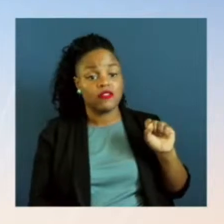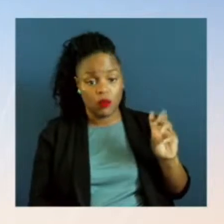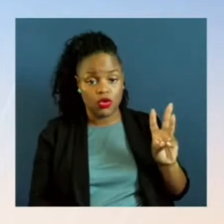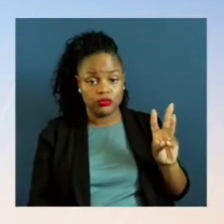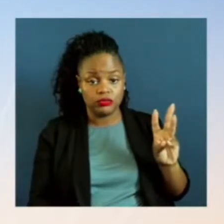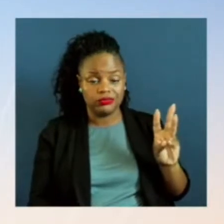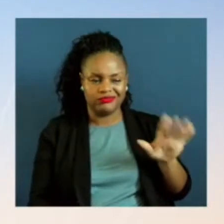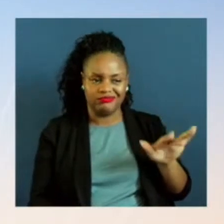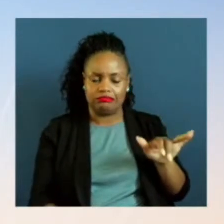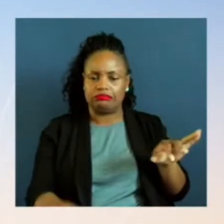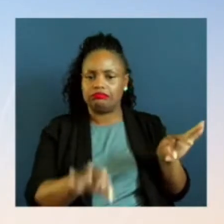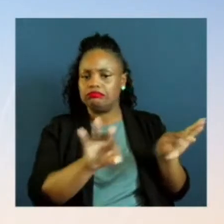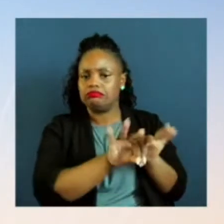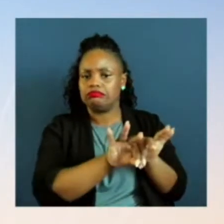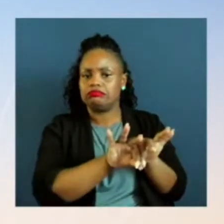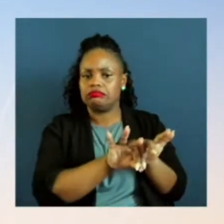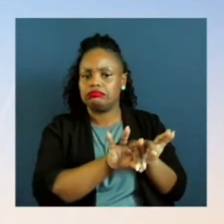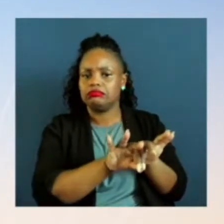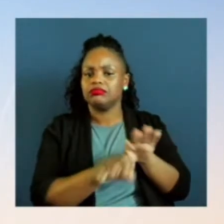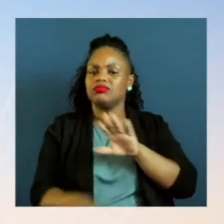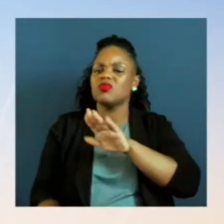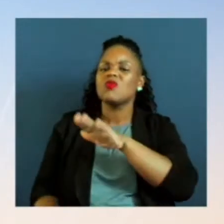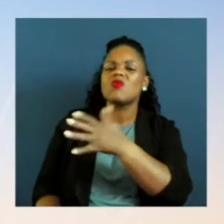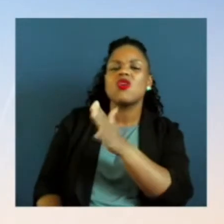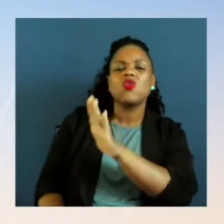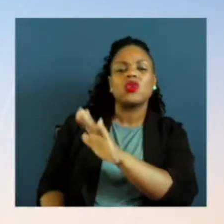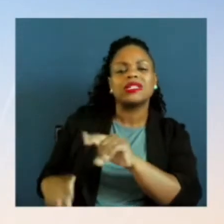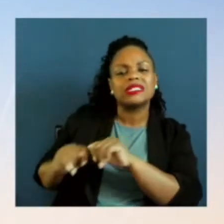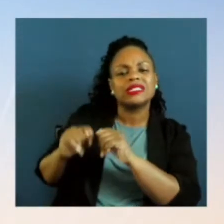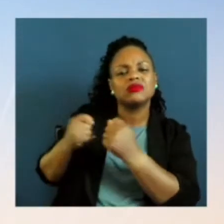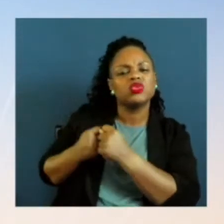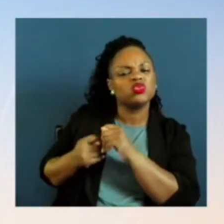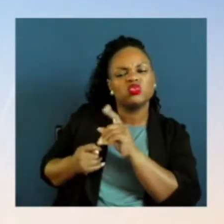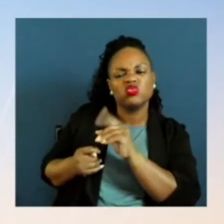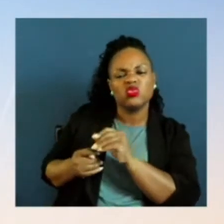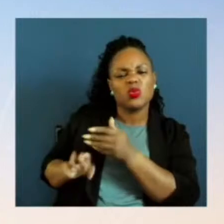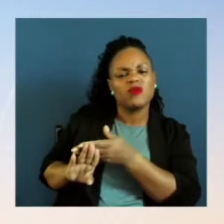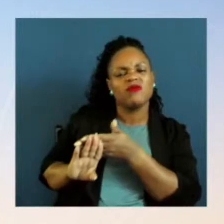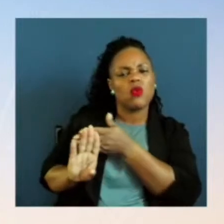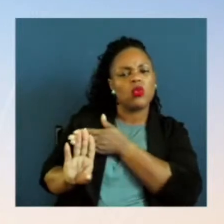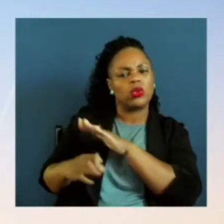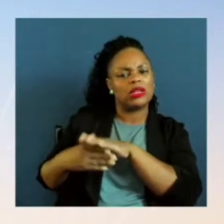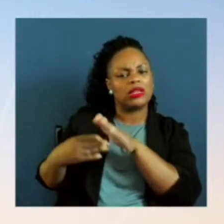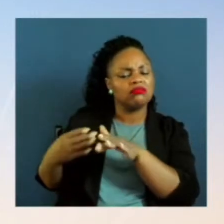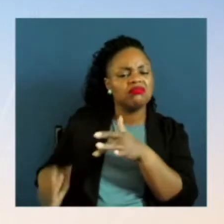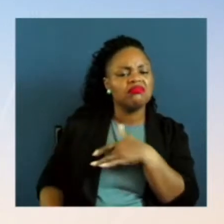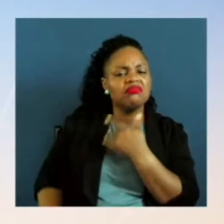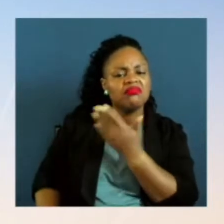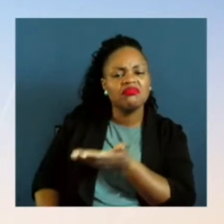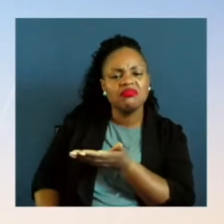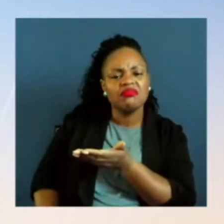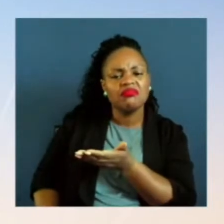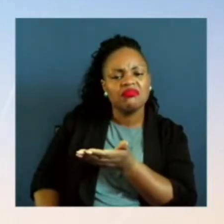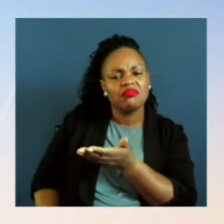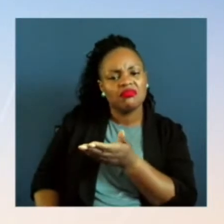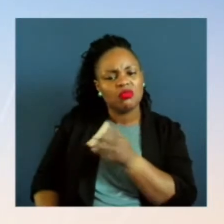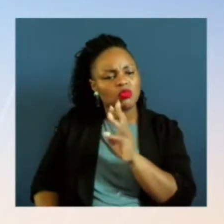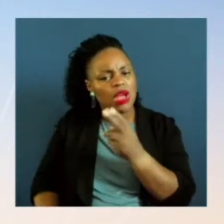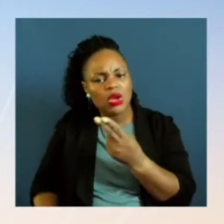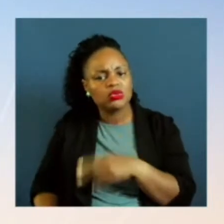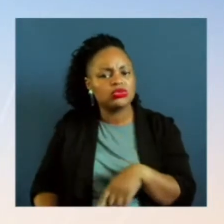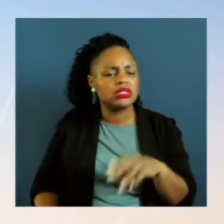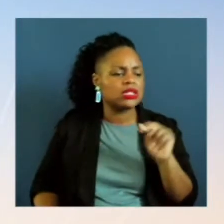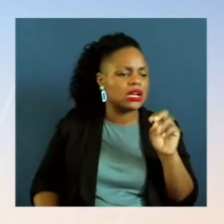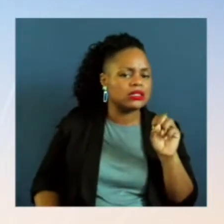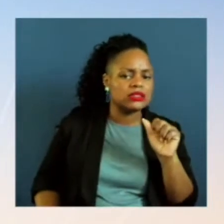doing heading into the weekend, whether it's here at the White House through NSC or at CISA. Do you have certain staff on call this weekend?